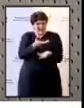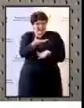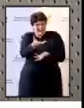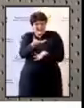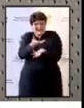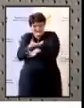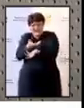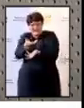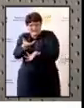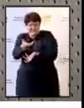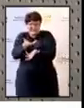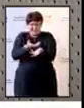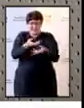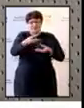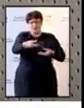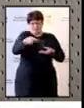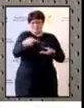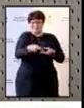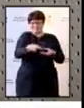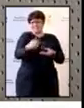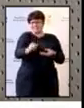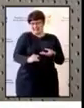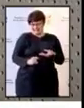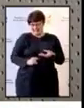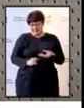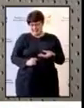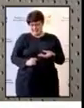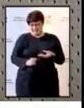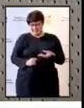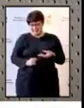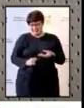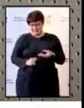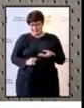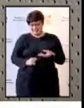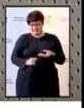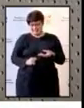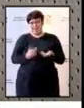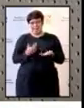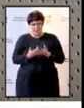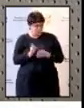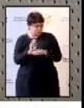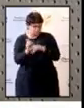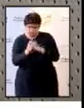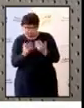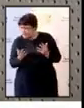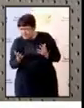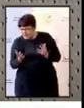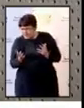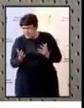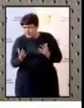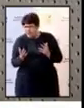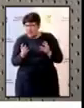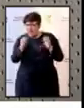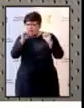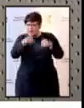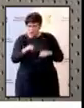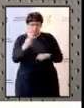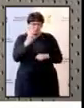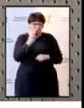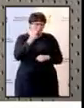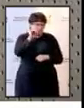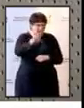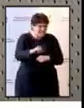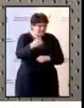consultation document, we had consulted about allowing cigarettes